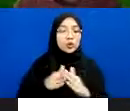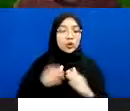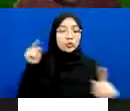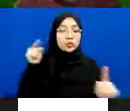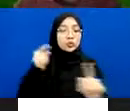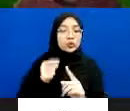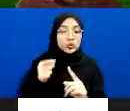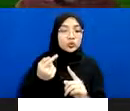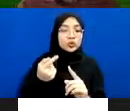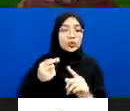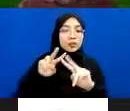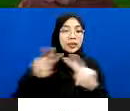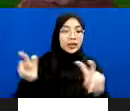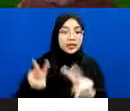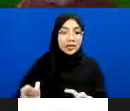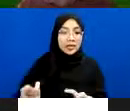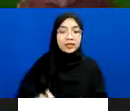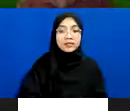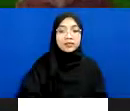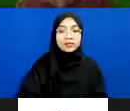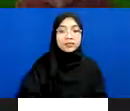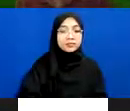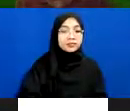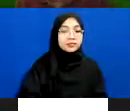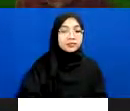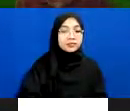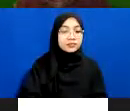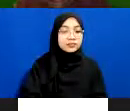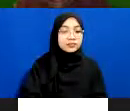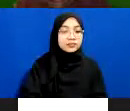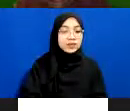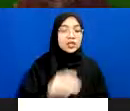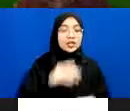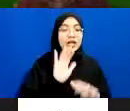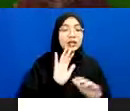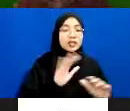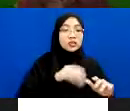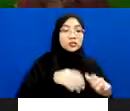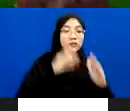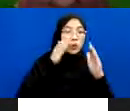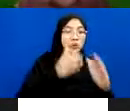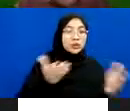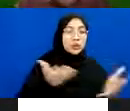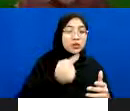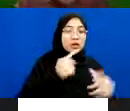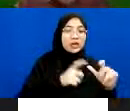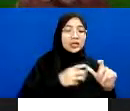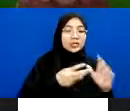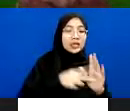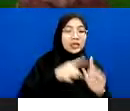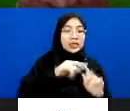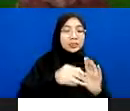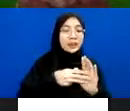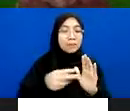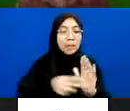three dimensions of inclusive education, which are sentiments, attitudes, and concern. The